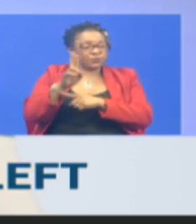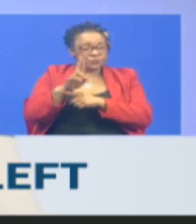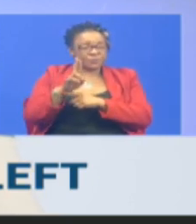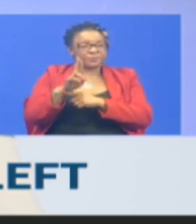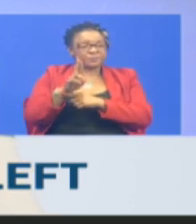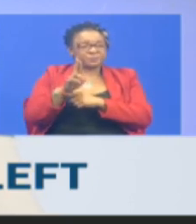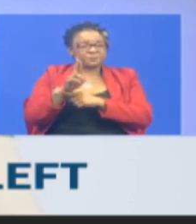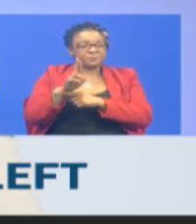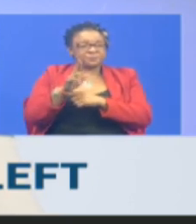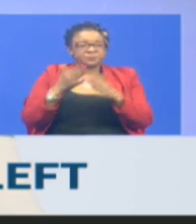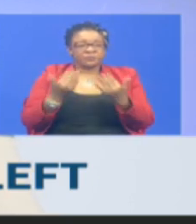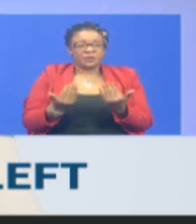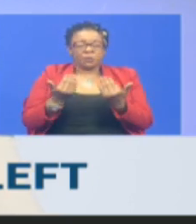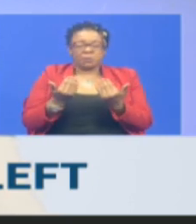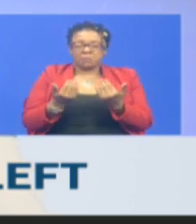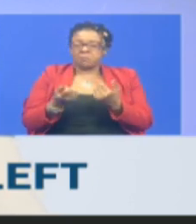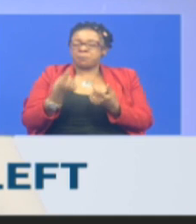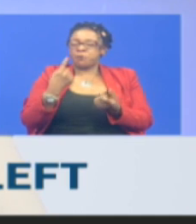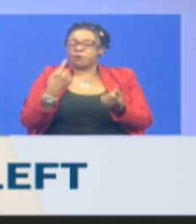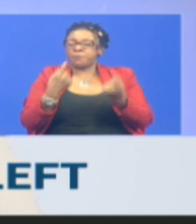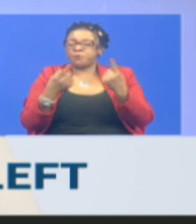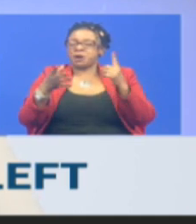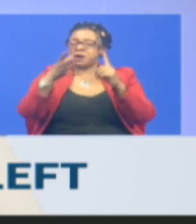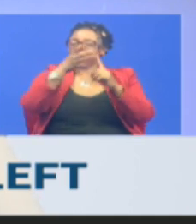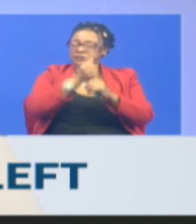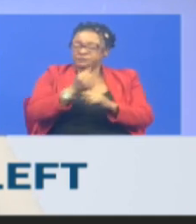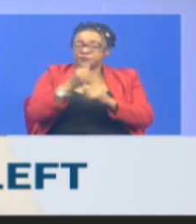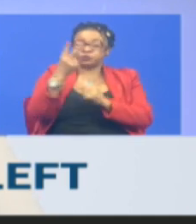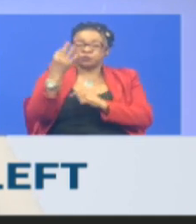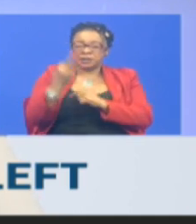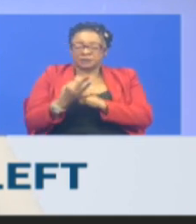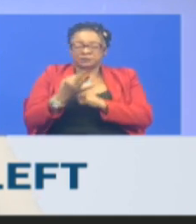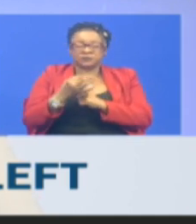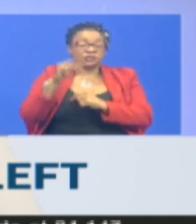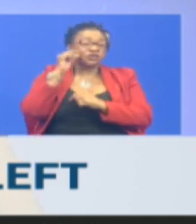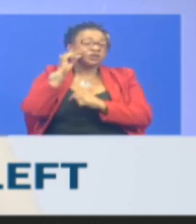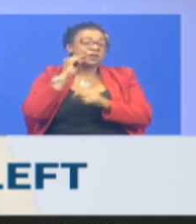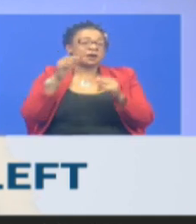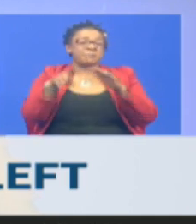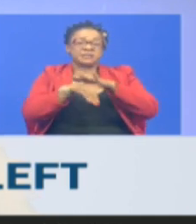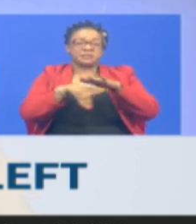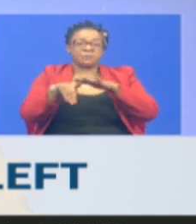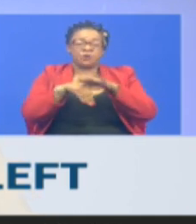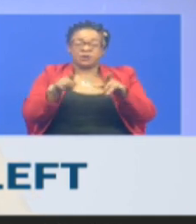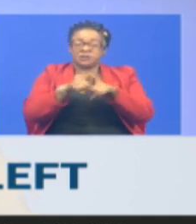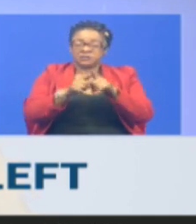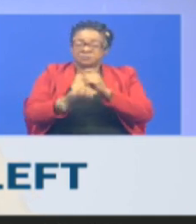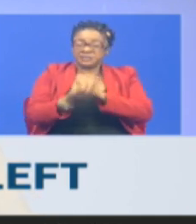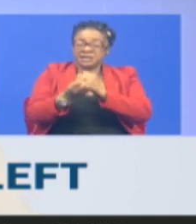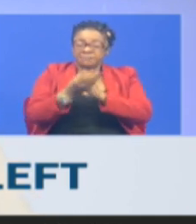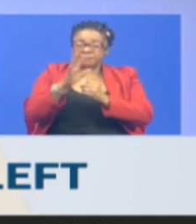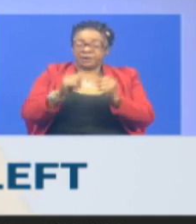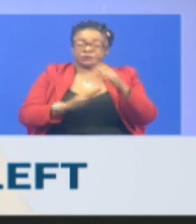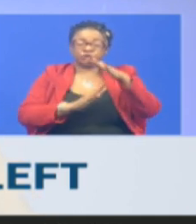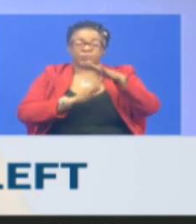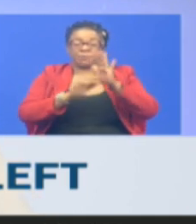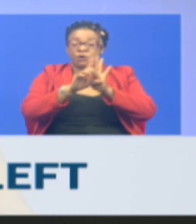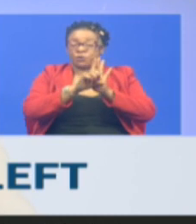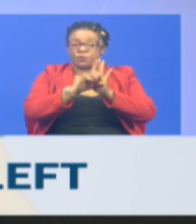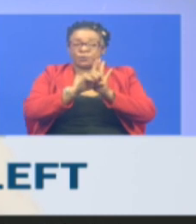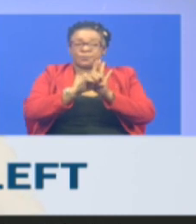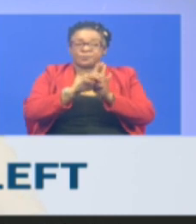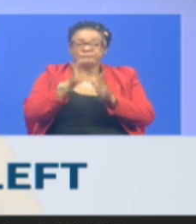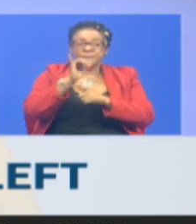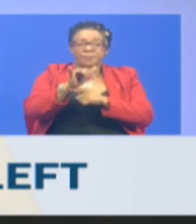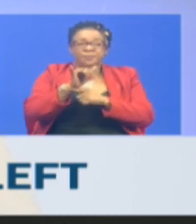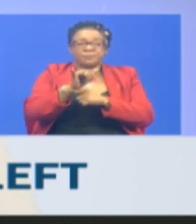it is now emerging that achieving the two-thirds gender principle, as prescribed by the supreme law, was a tough ask